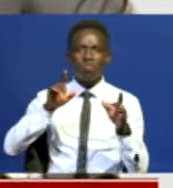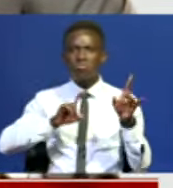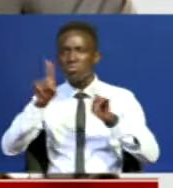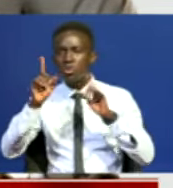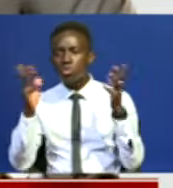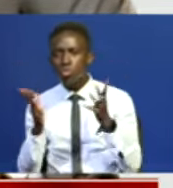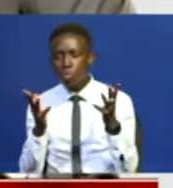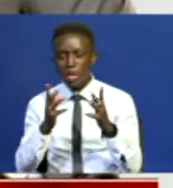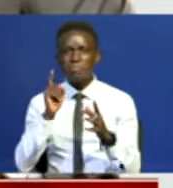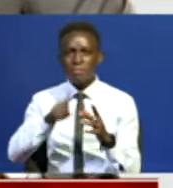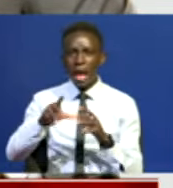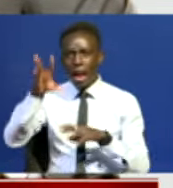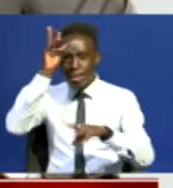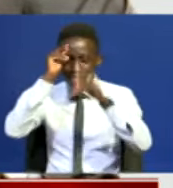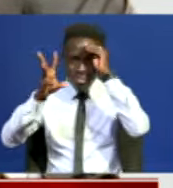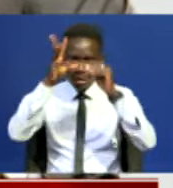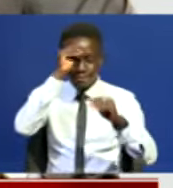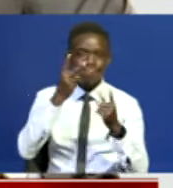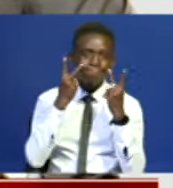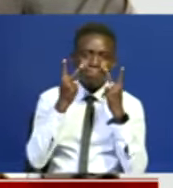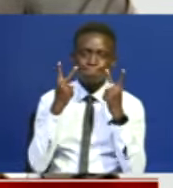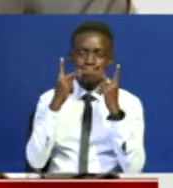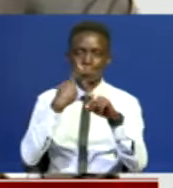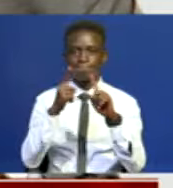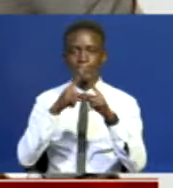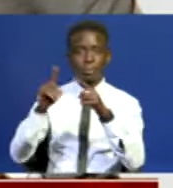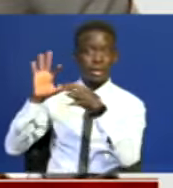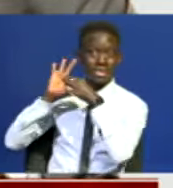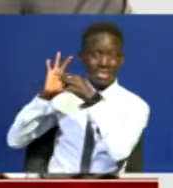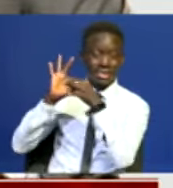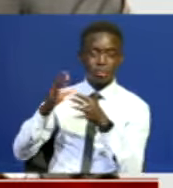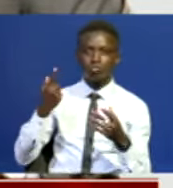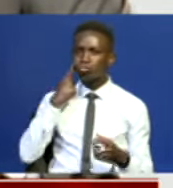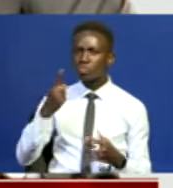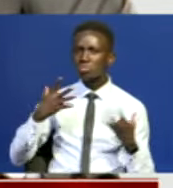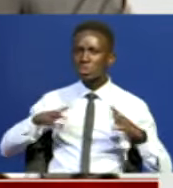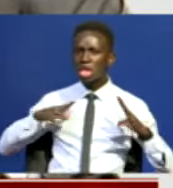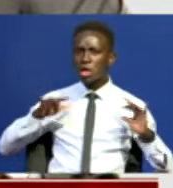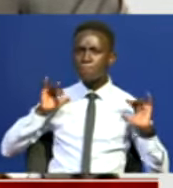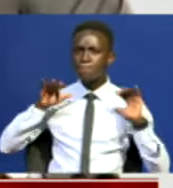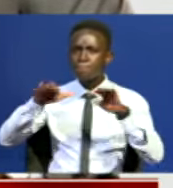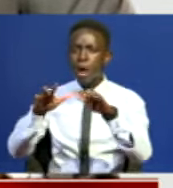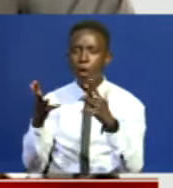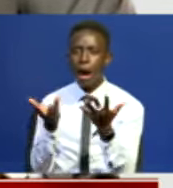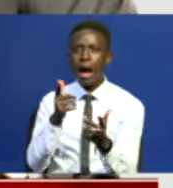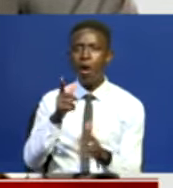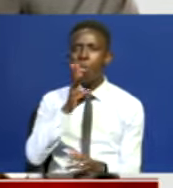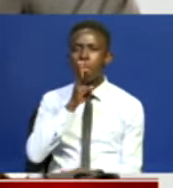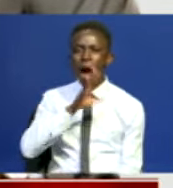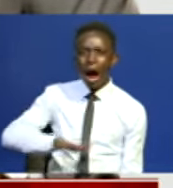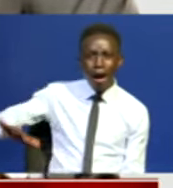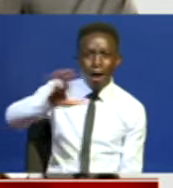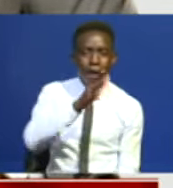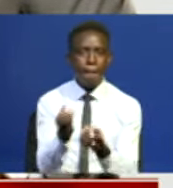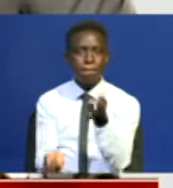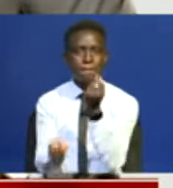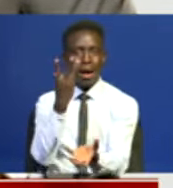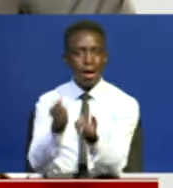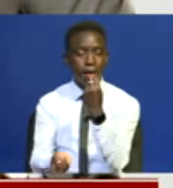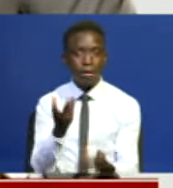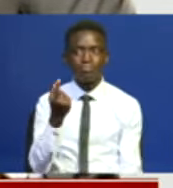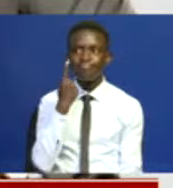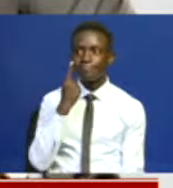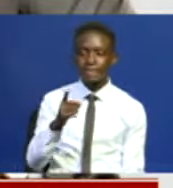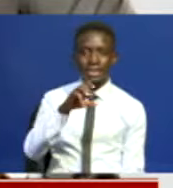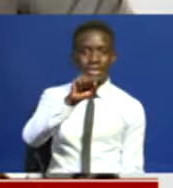country. This comes as tourists who visited Lake Baringo Spa tell of an untapped potential in Baringo County. Sarafina Robi was